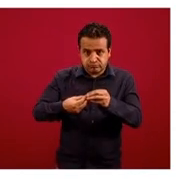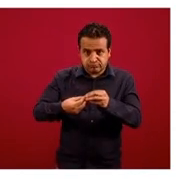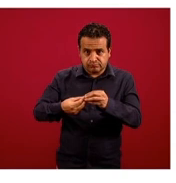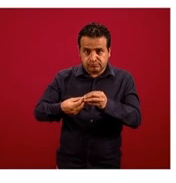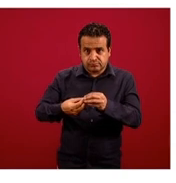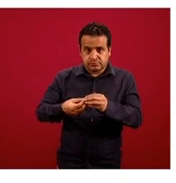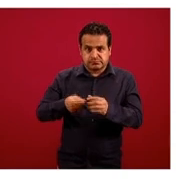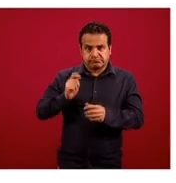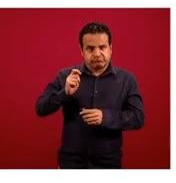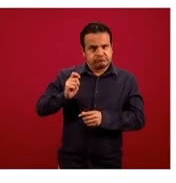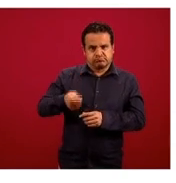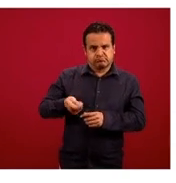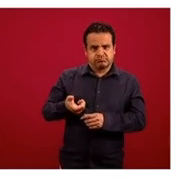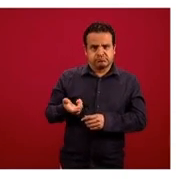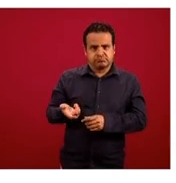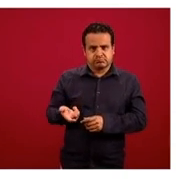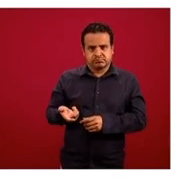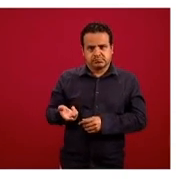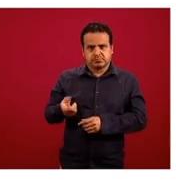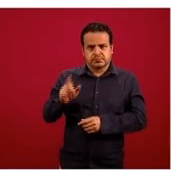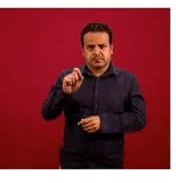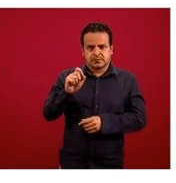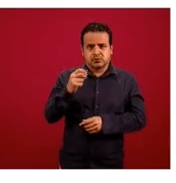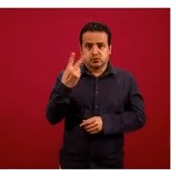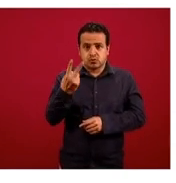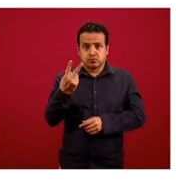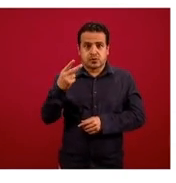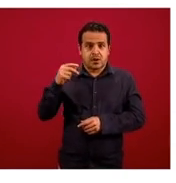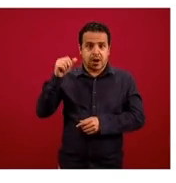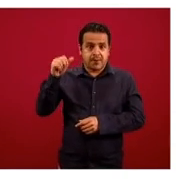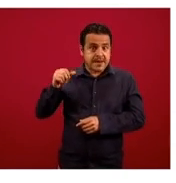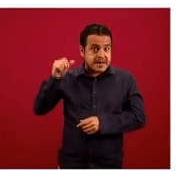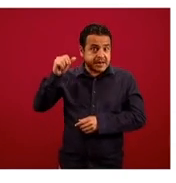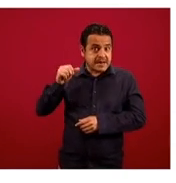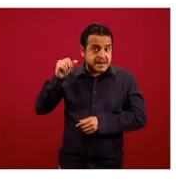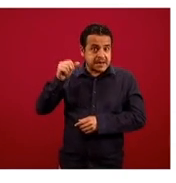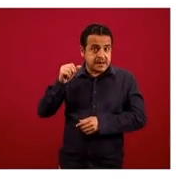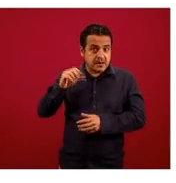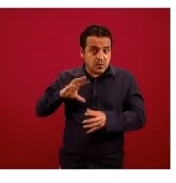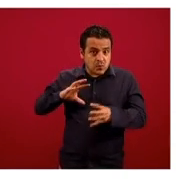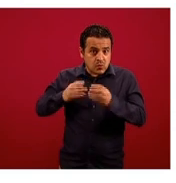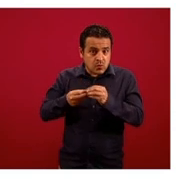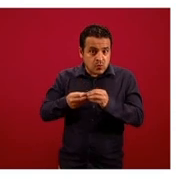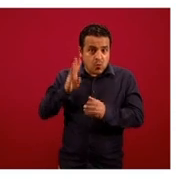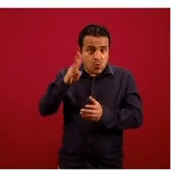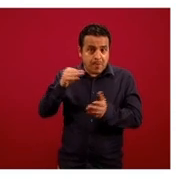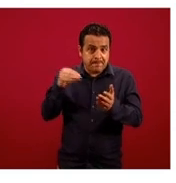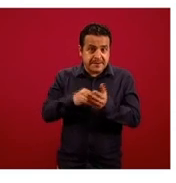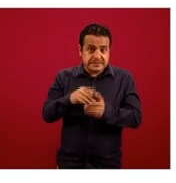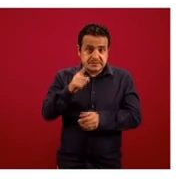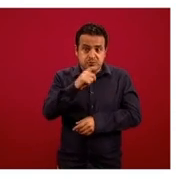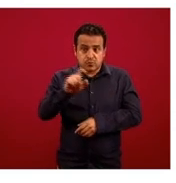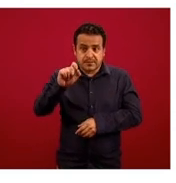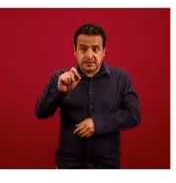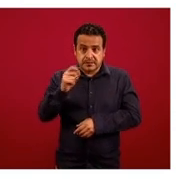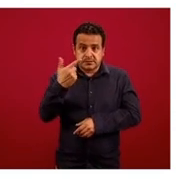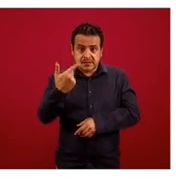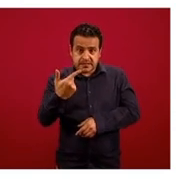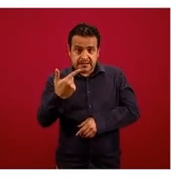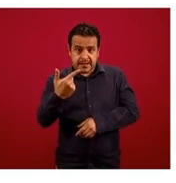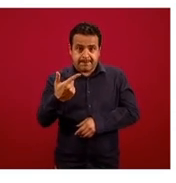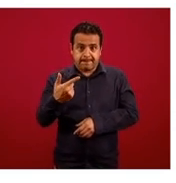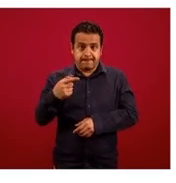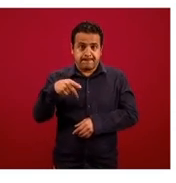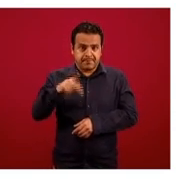are of course accumulating, meaning that all of these cases that appear before